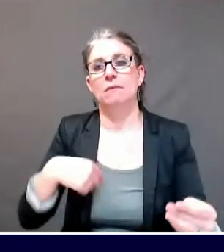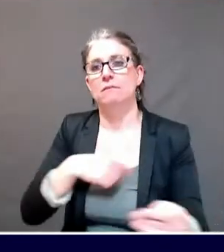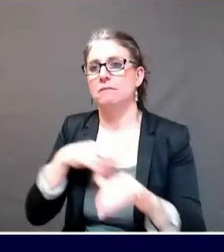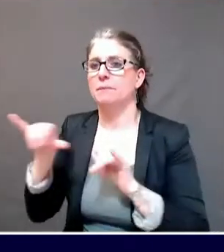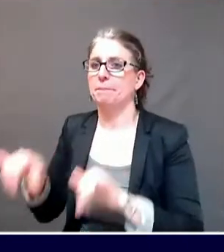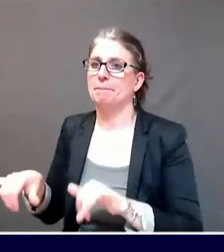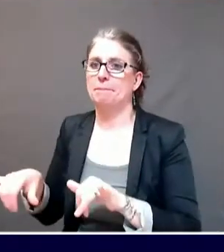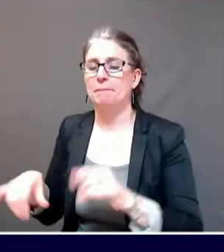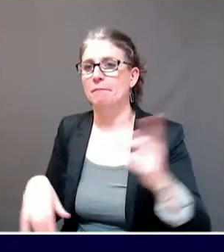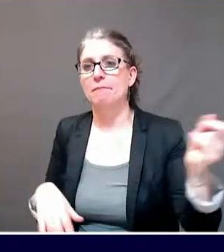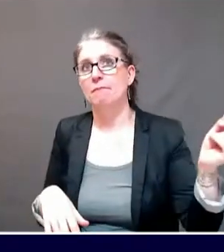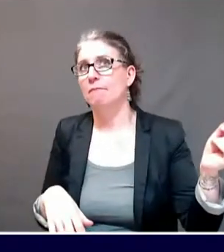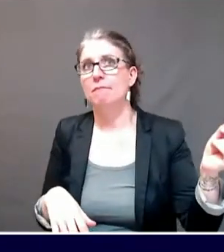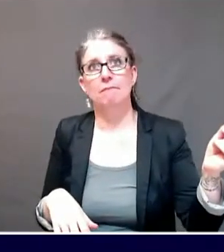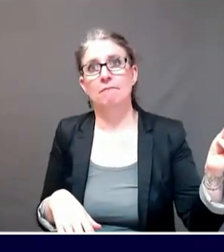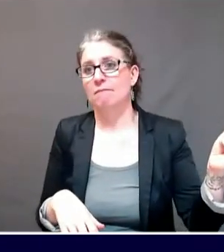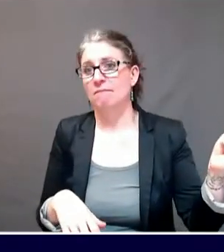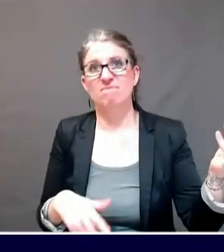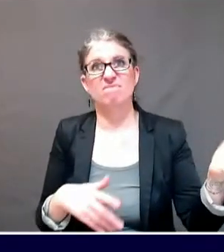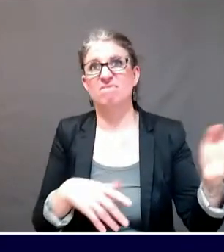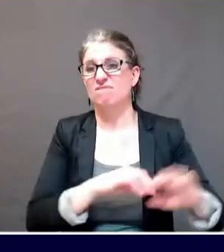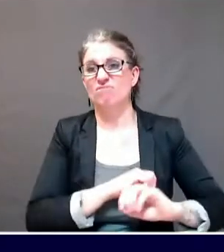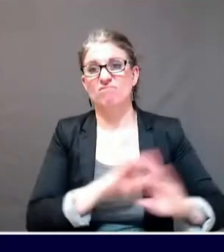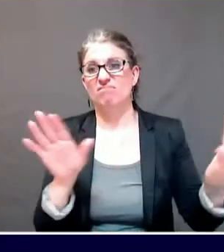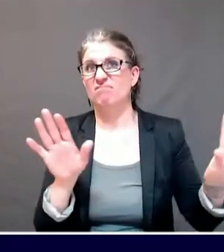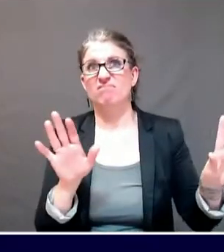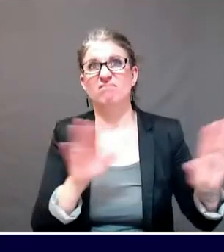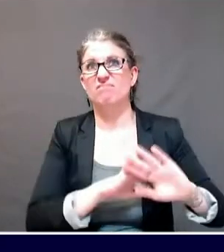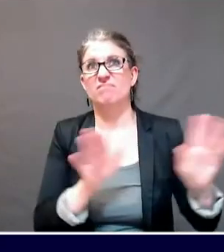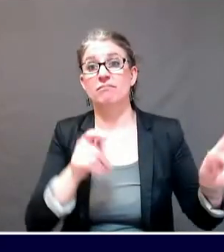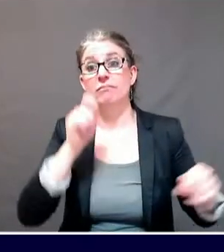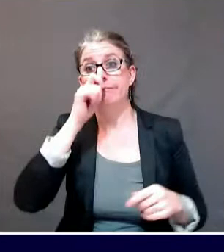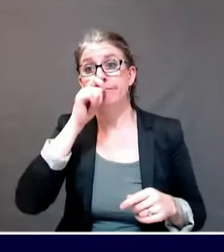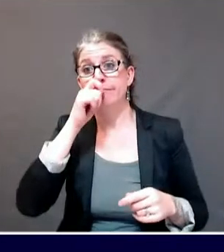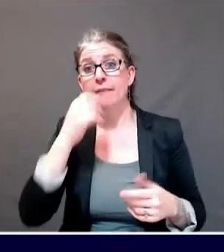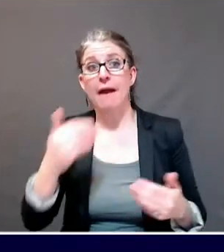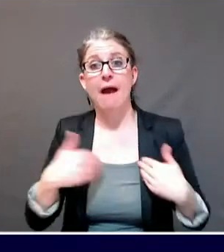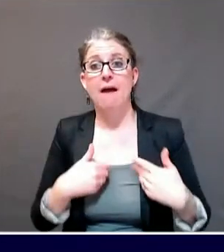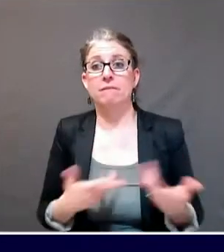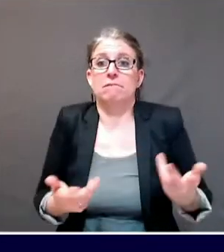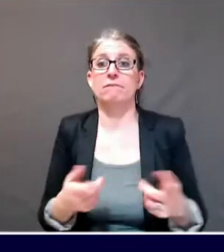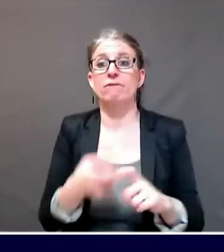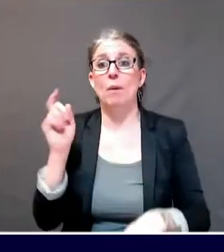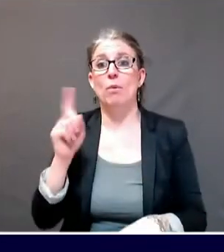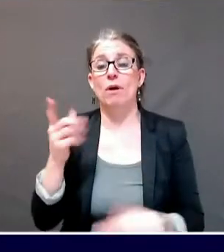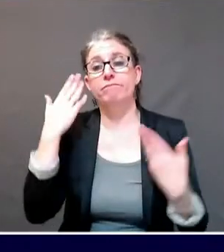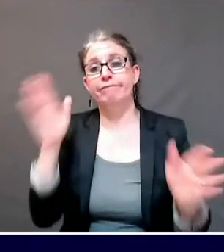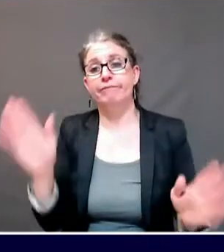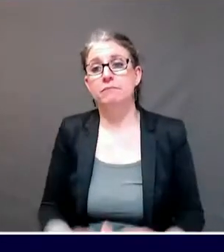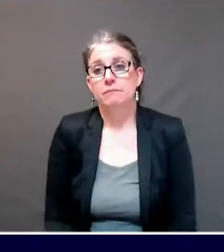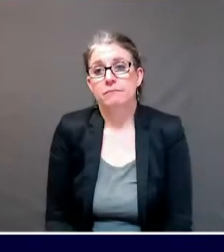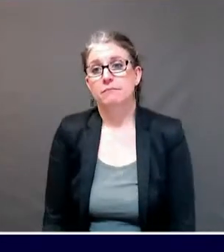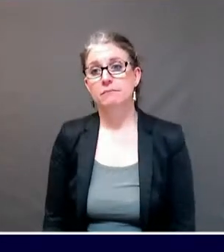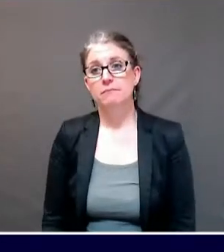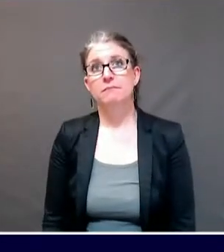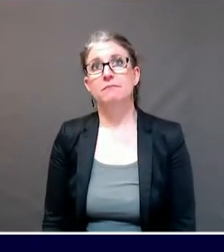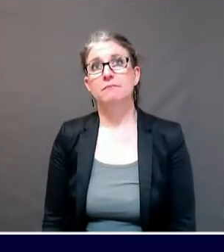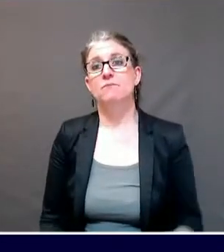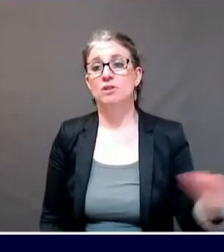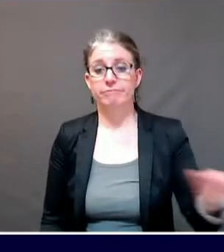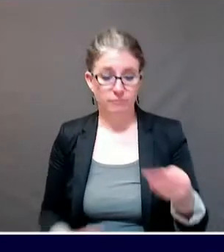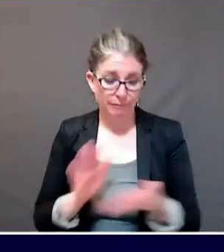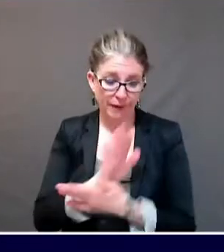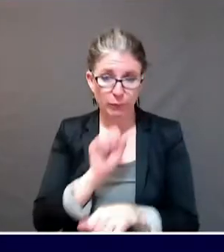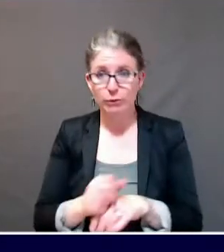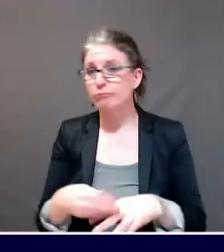with COVID, you may not even get a call from the health department. You may just get a slip of paper get handed to you with your lab result